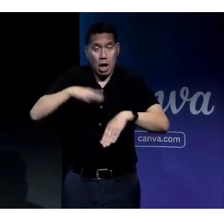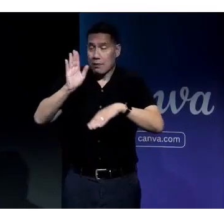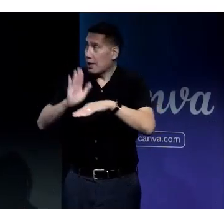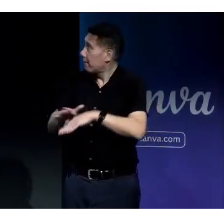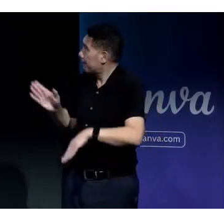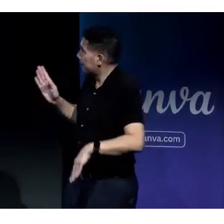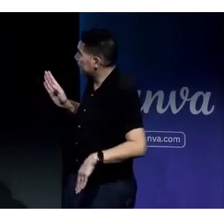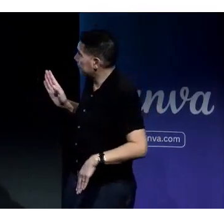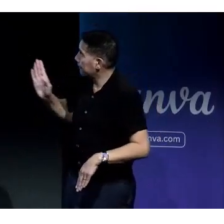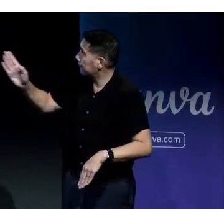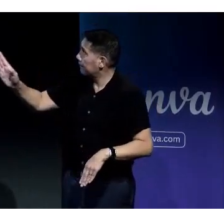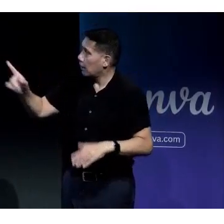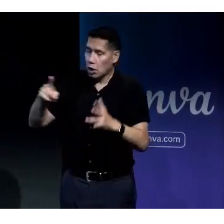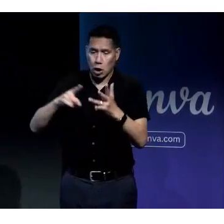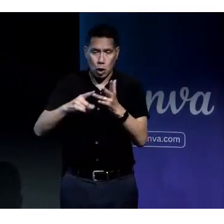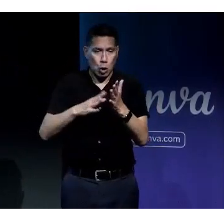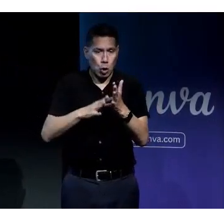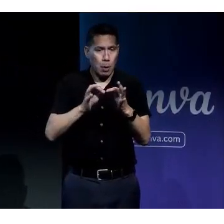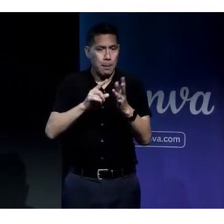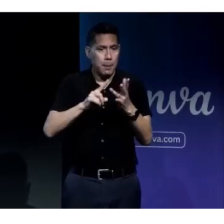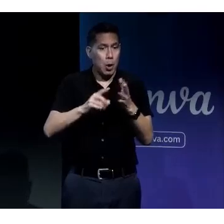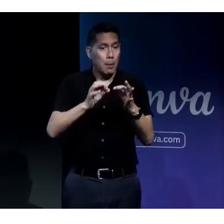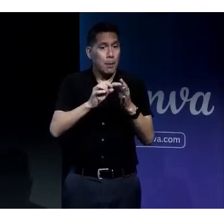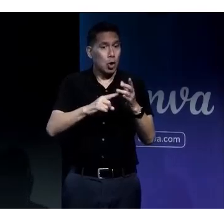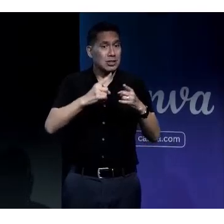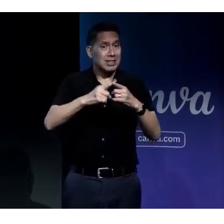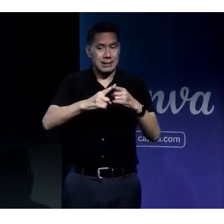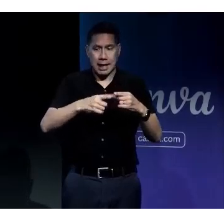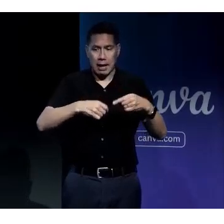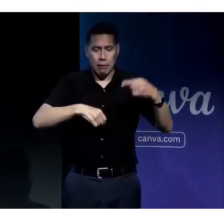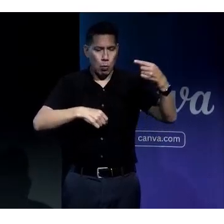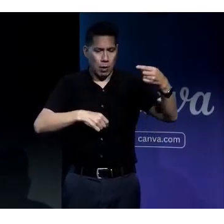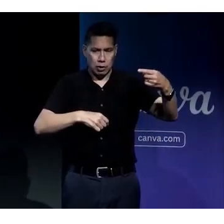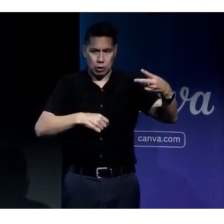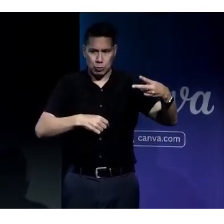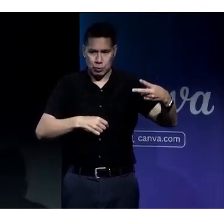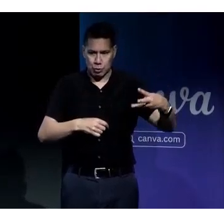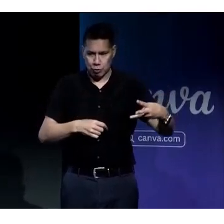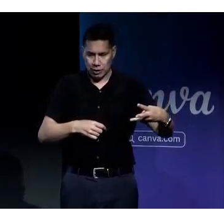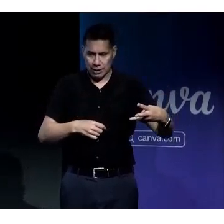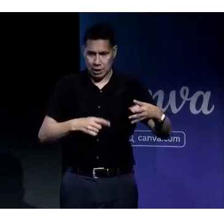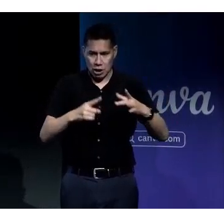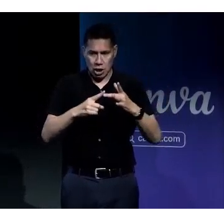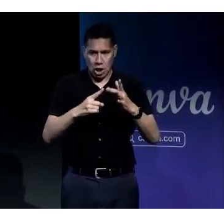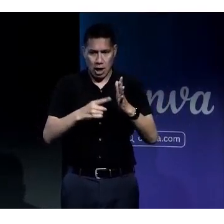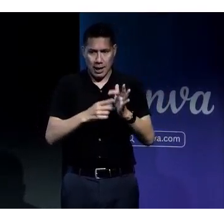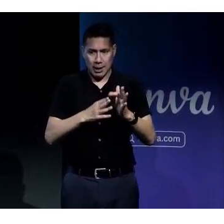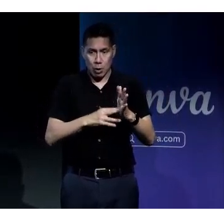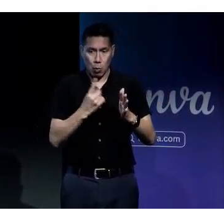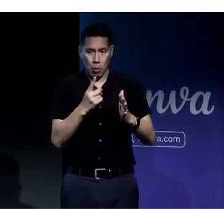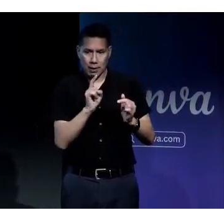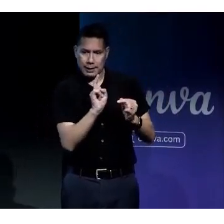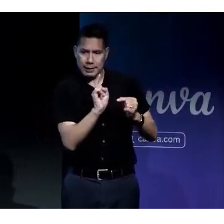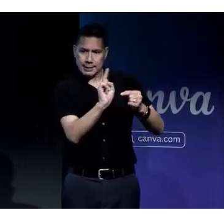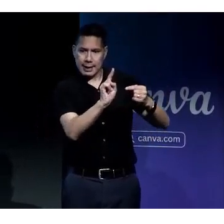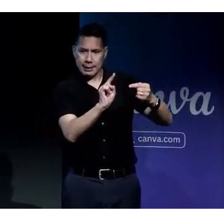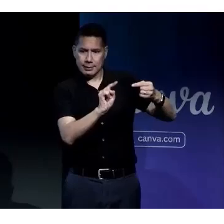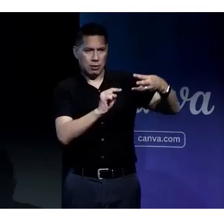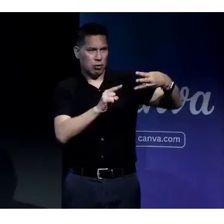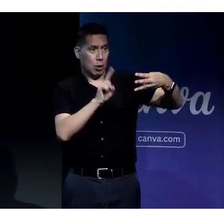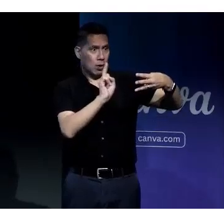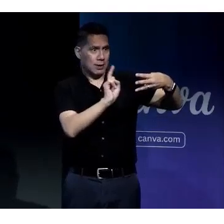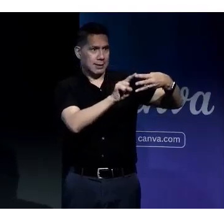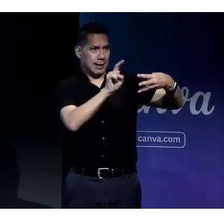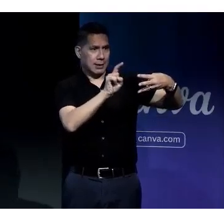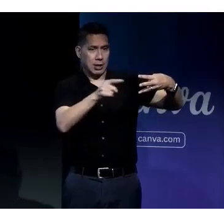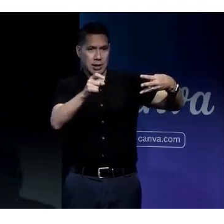box, and that combo box has item 1, 2, and 3, with item 1 currently selected. We know that we get a